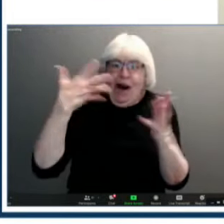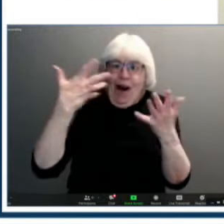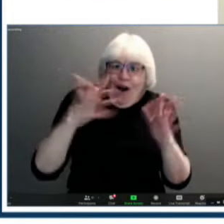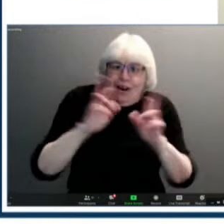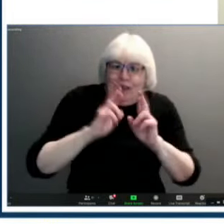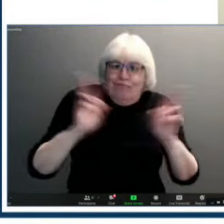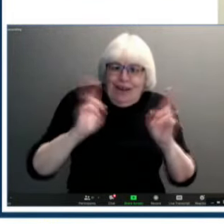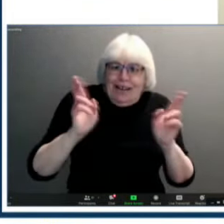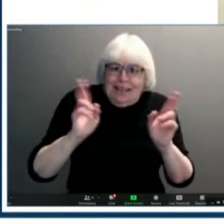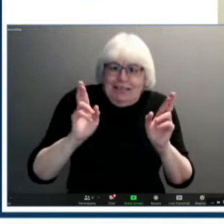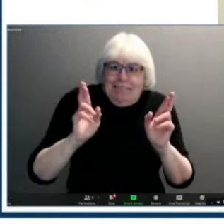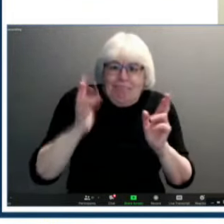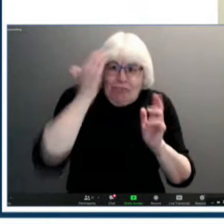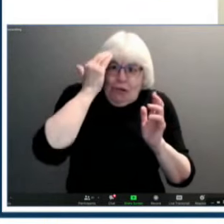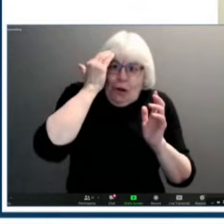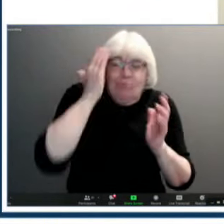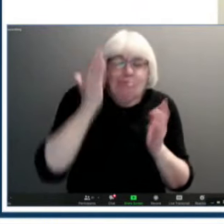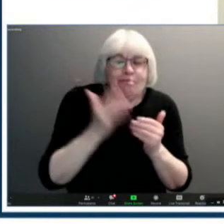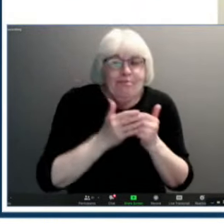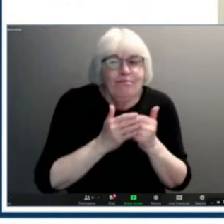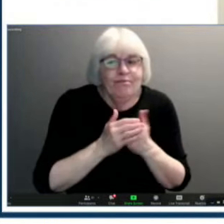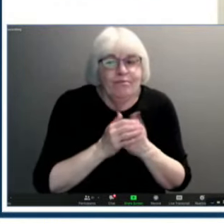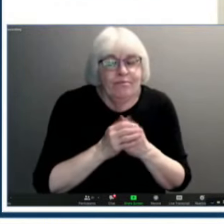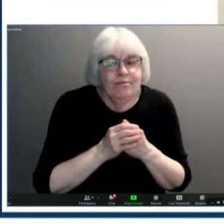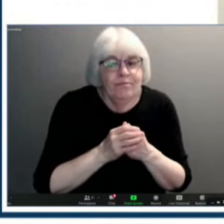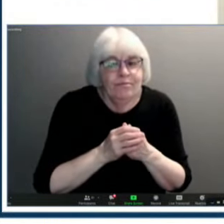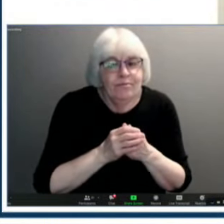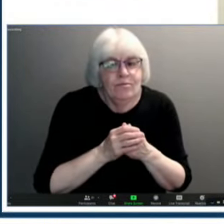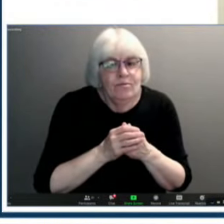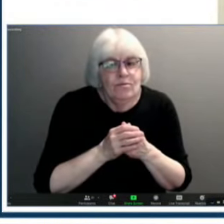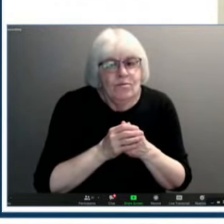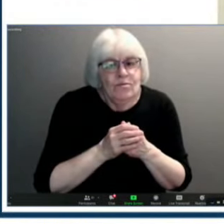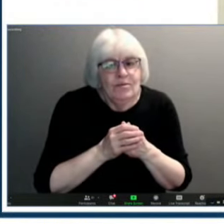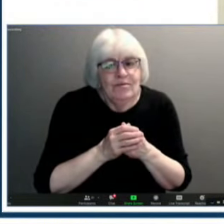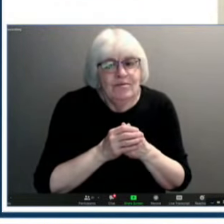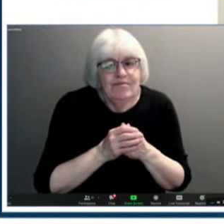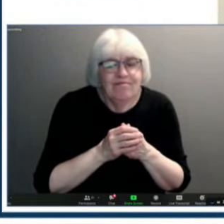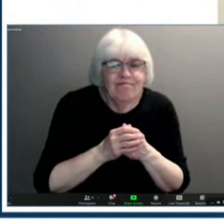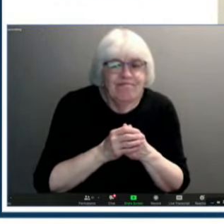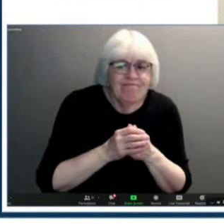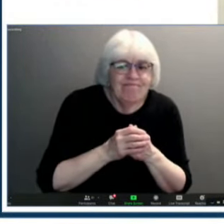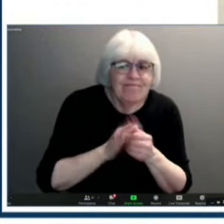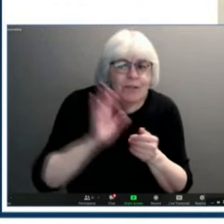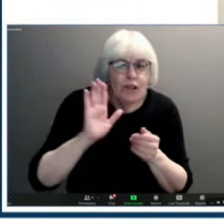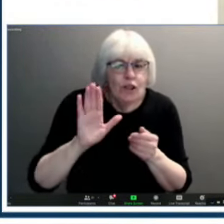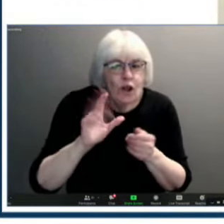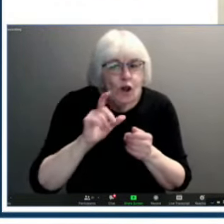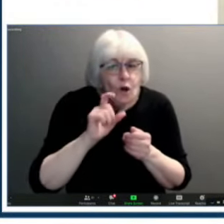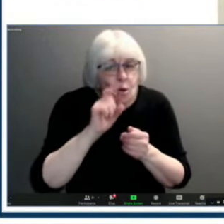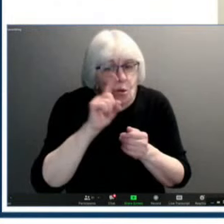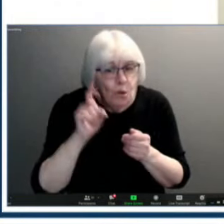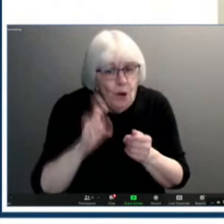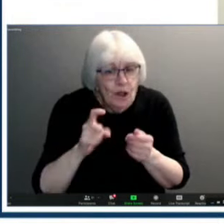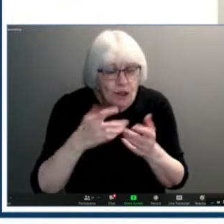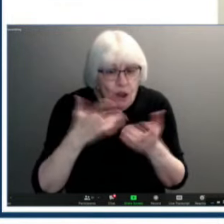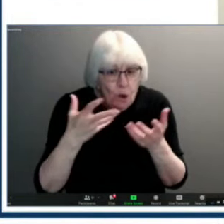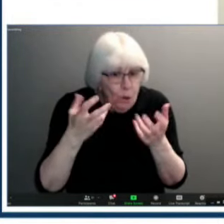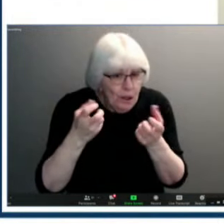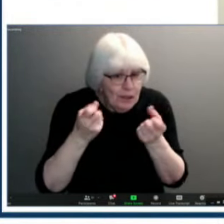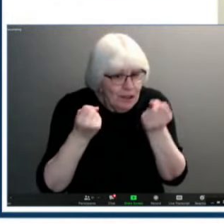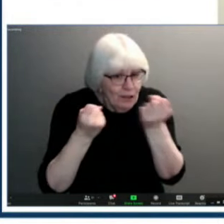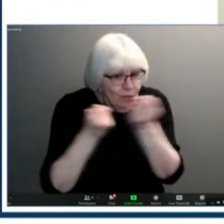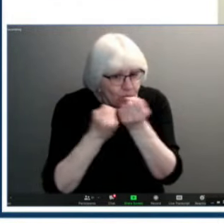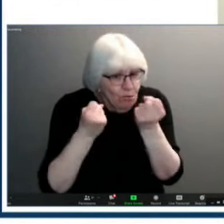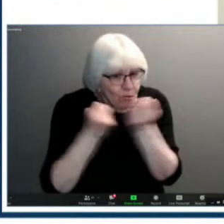to your ultimate question is we're going to be there to support Nova Scotians through this.